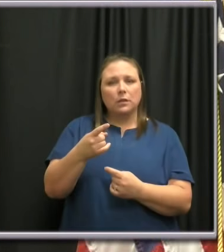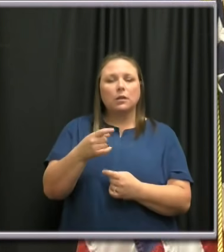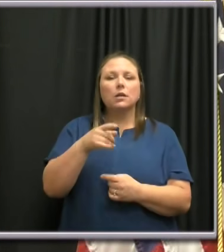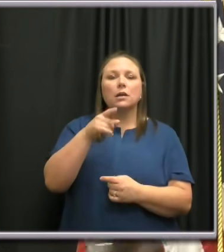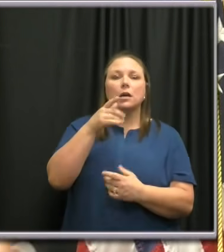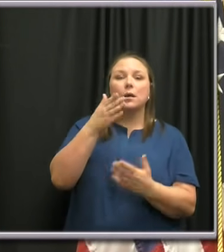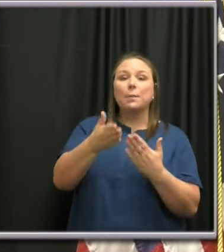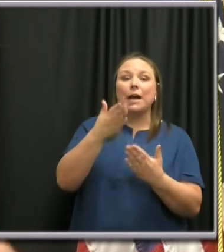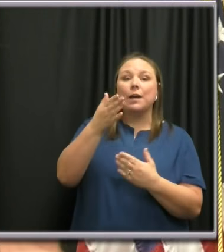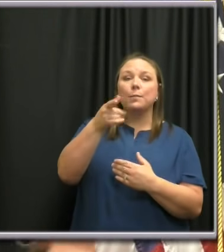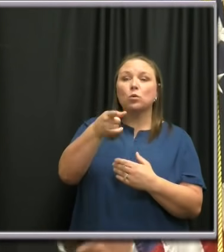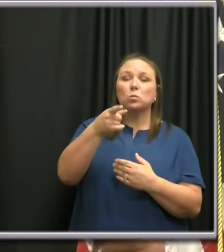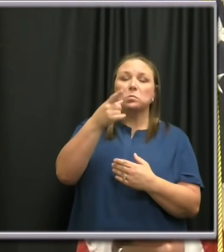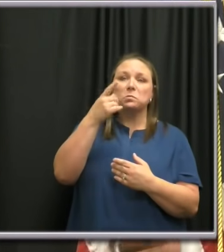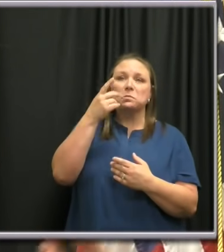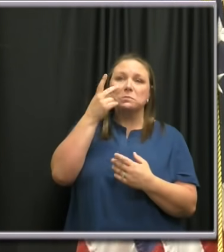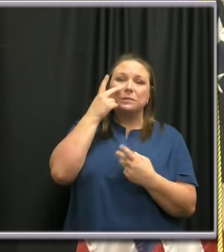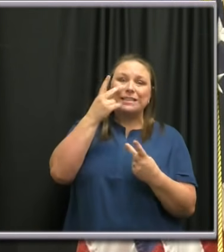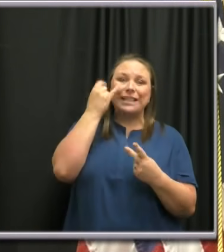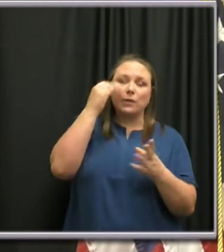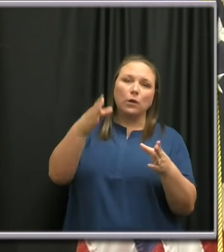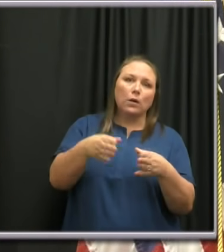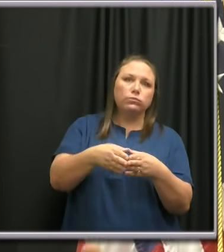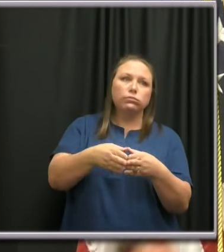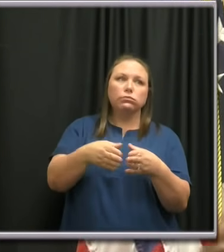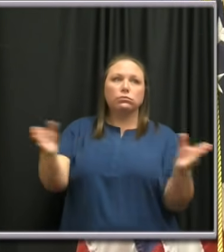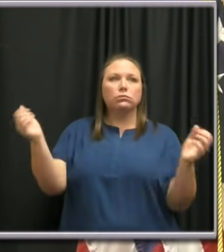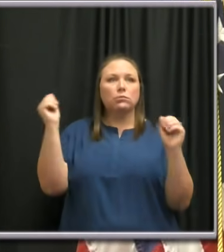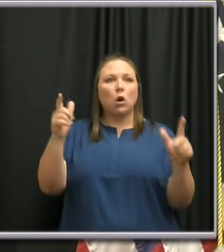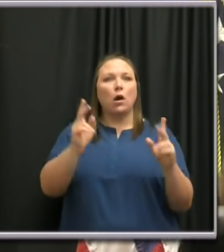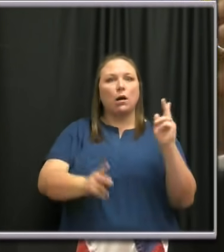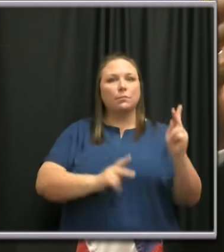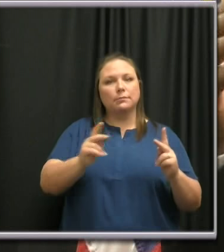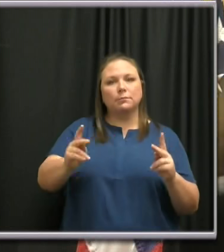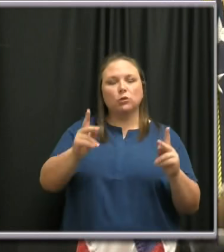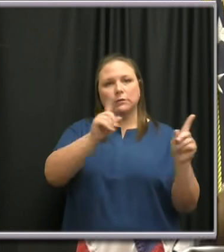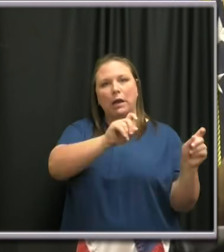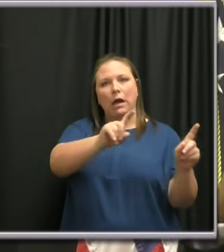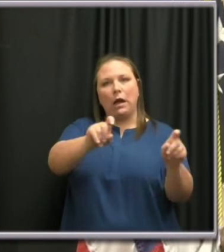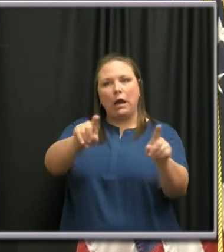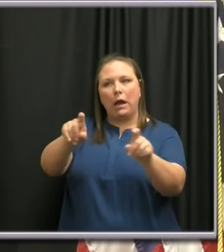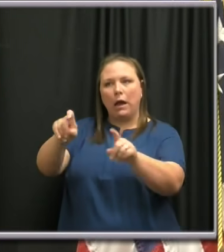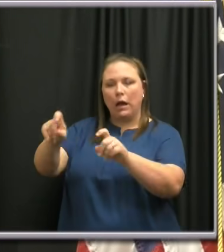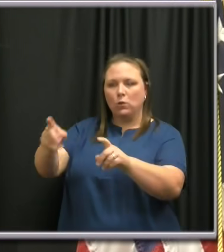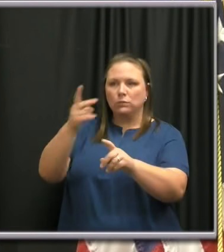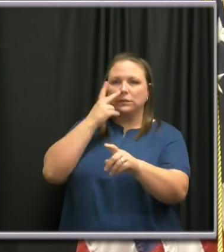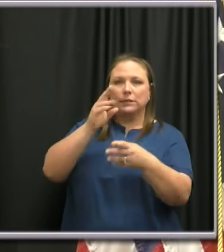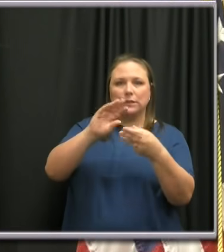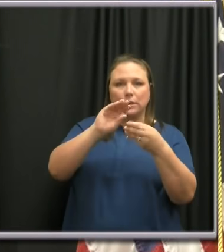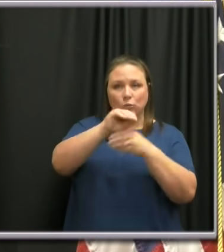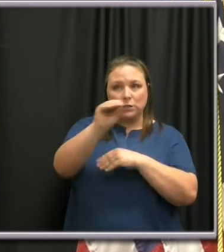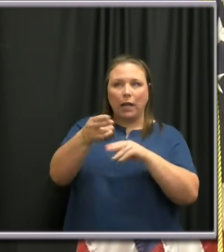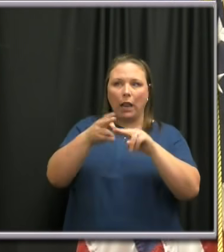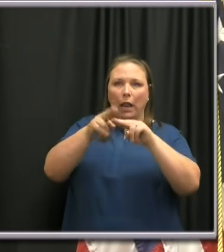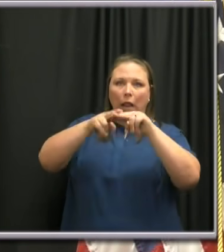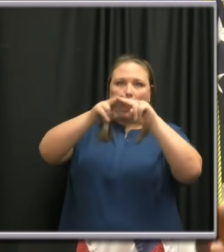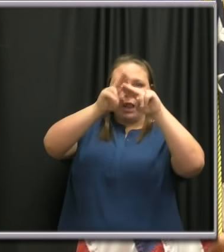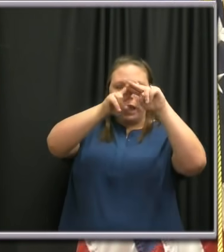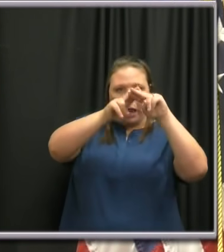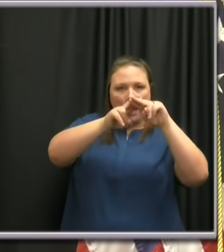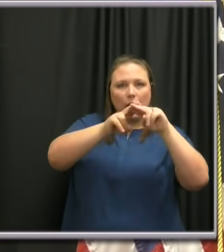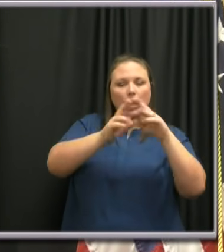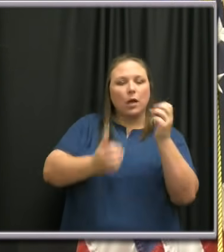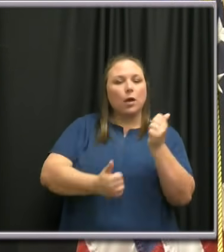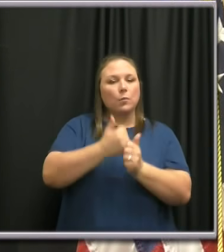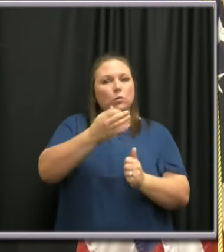expected if we greatly expanded our testing, we would have seen a difference in a percent of people testing positive. Most of the